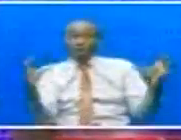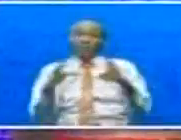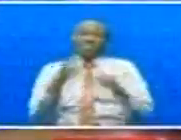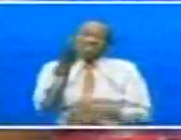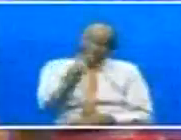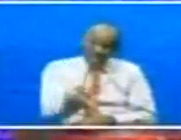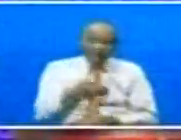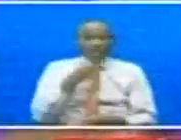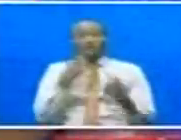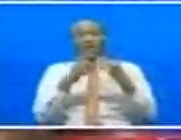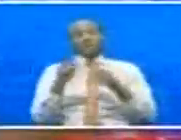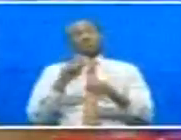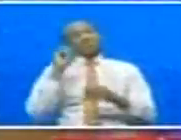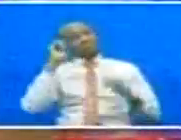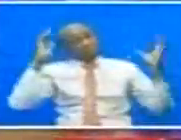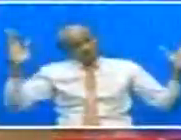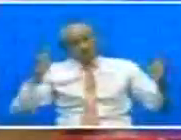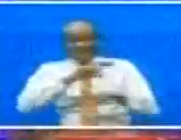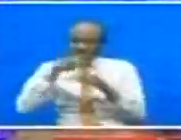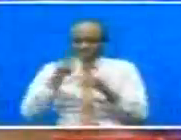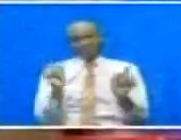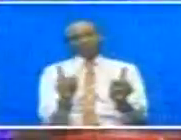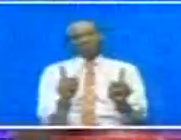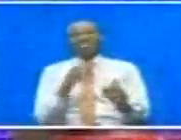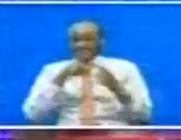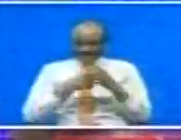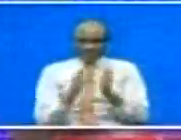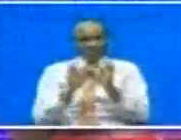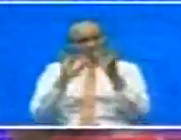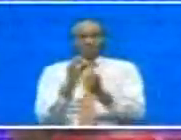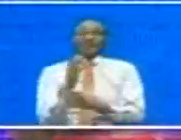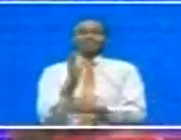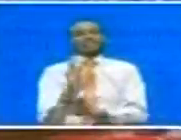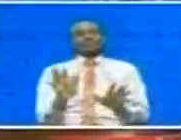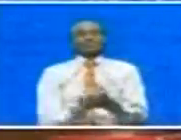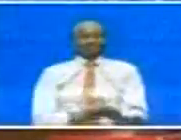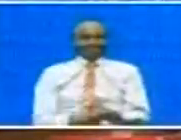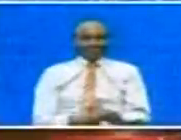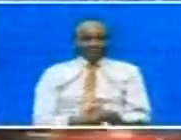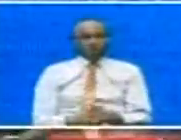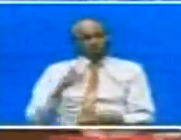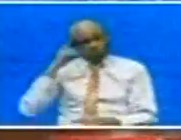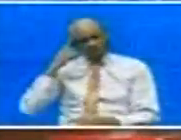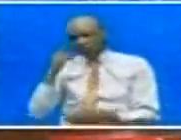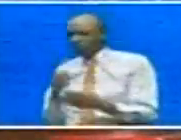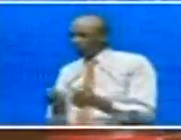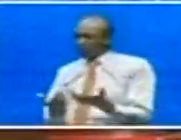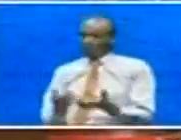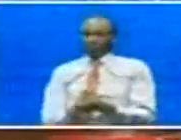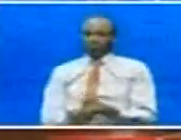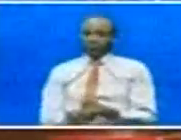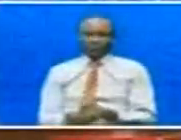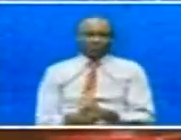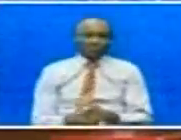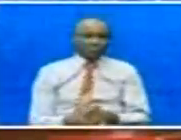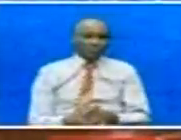before you can even talk about the big national level and interstate Security threat. So what's the solution, KK? What's a quick solution? A